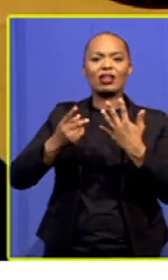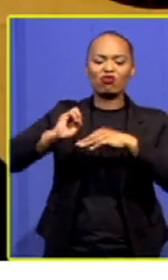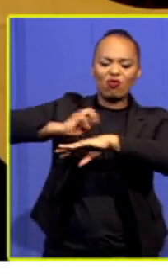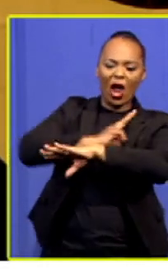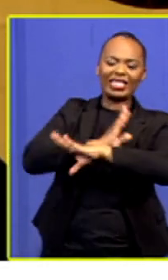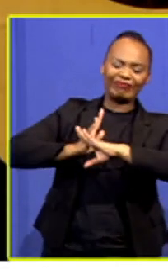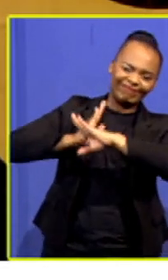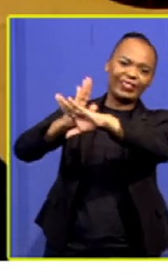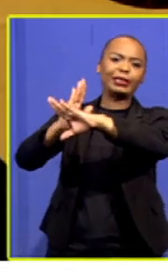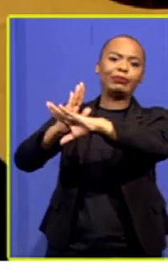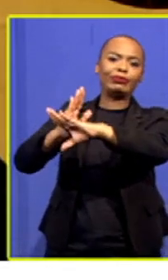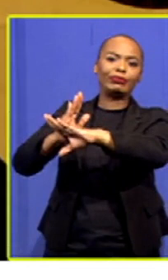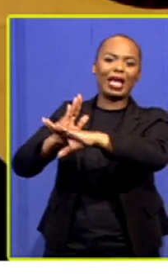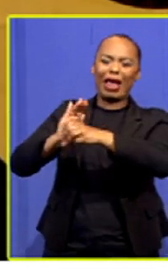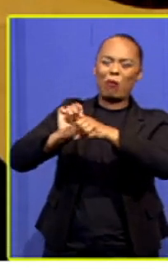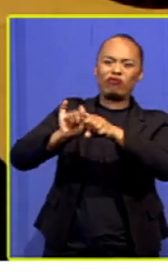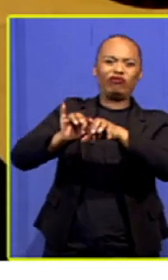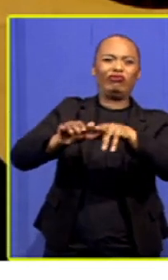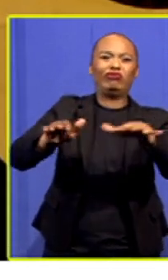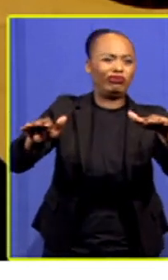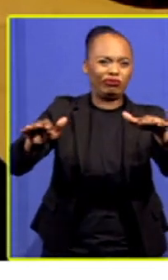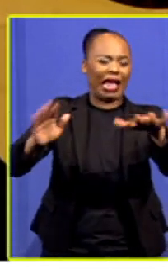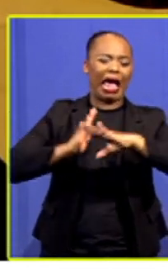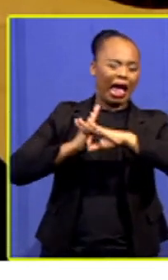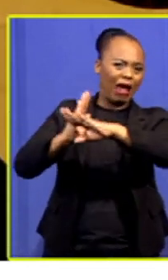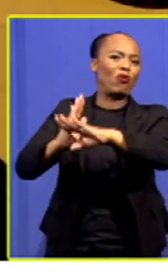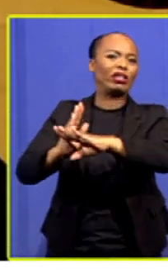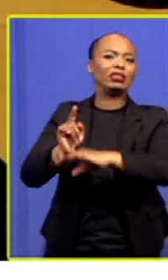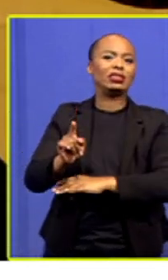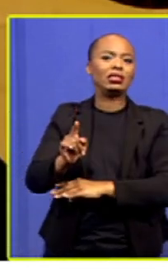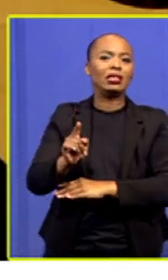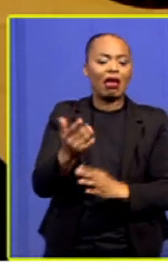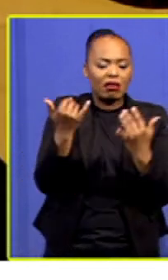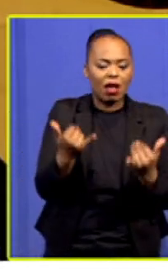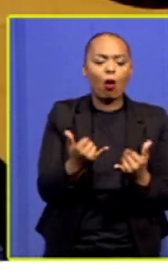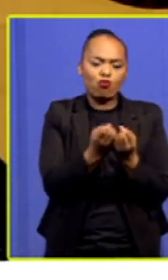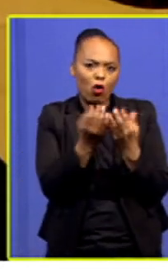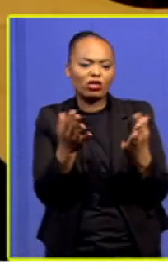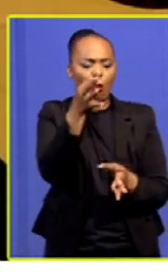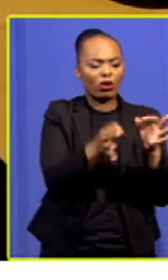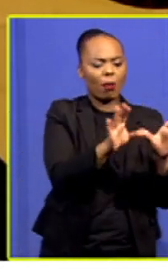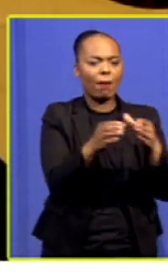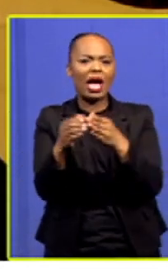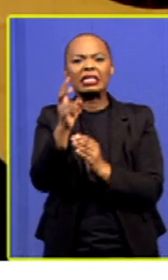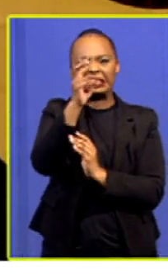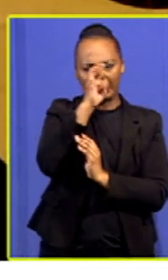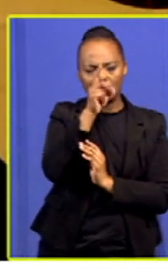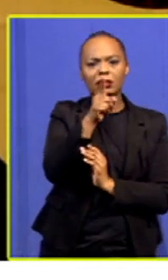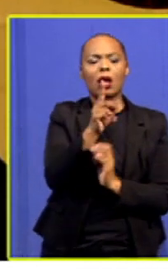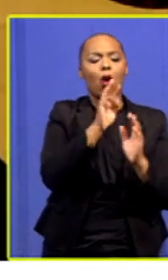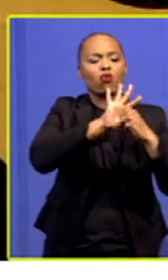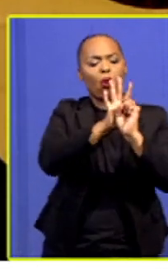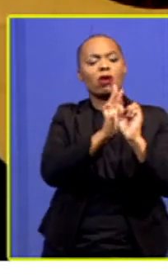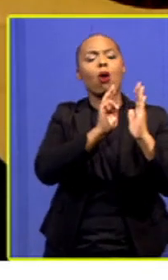infection spreading further of this deadly virus. But this far we have seen political parties being restricted in terms of, how they